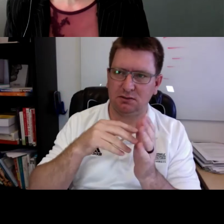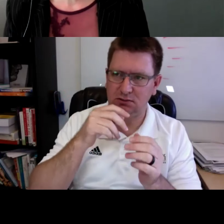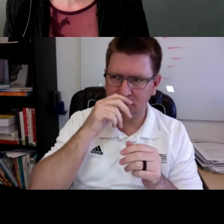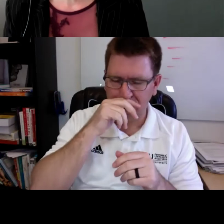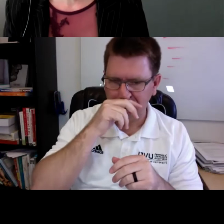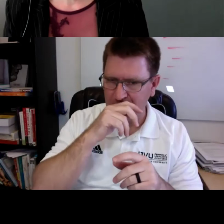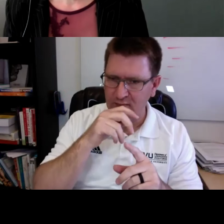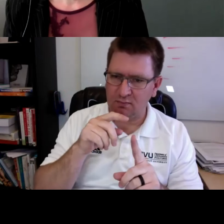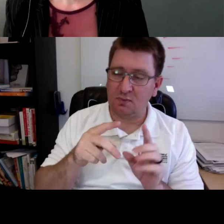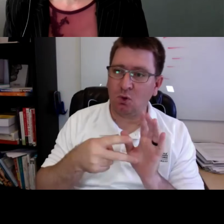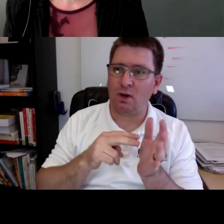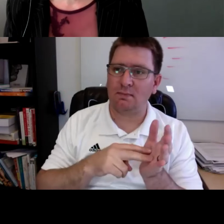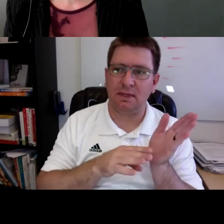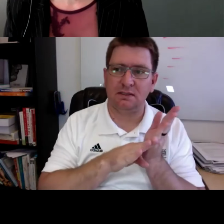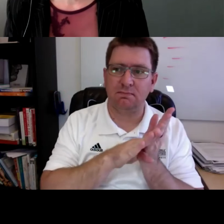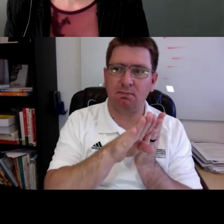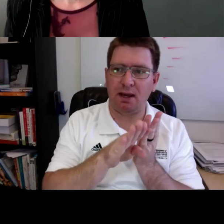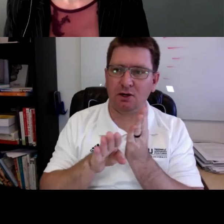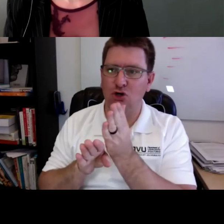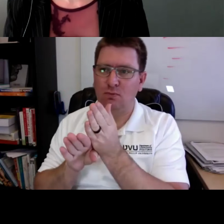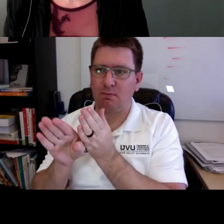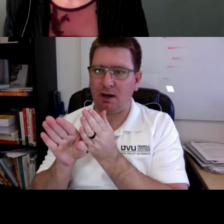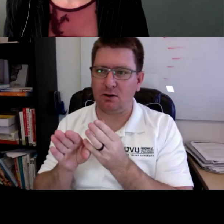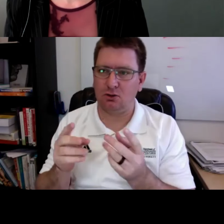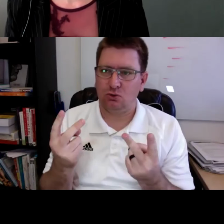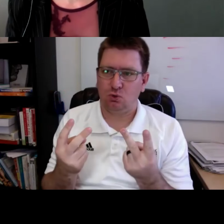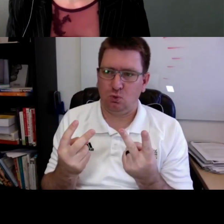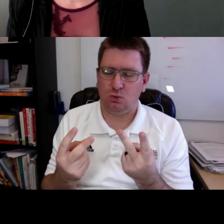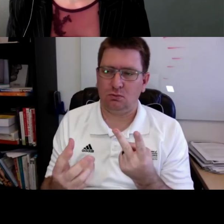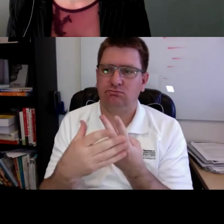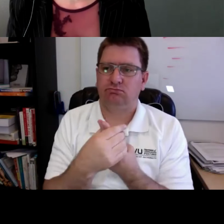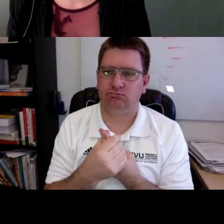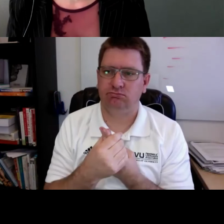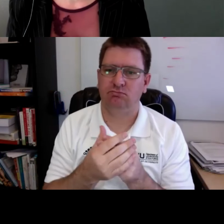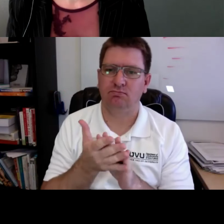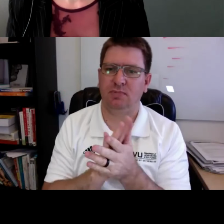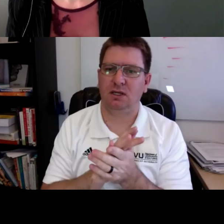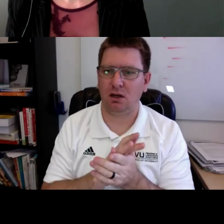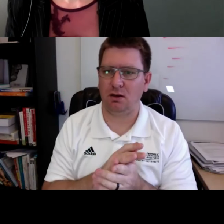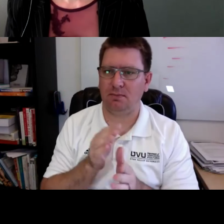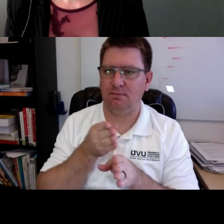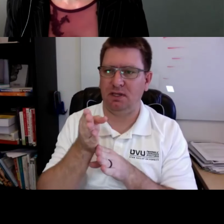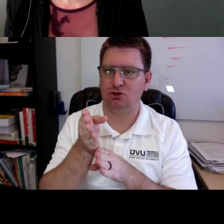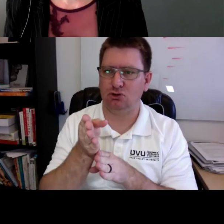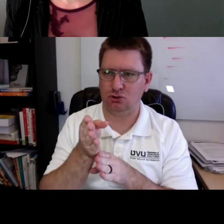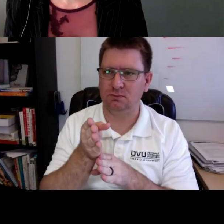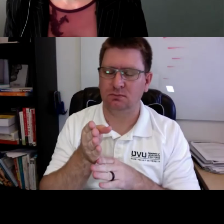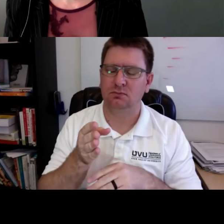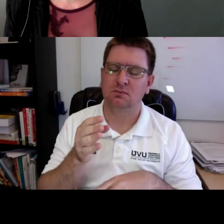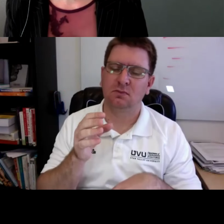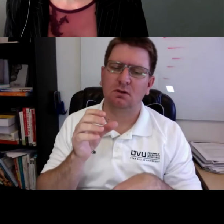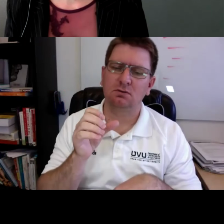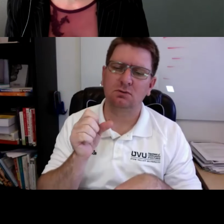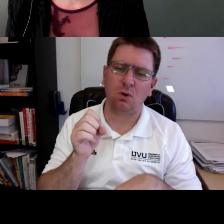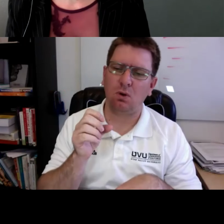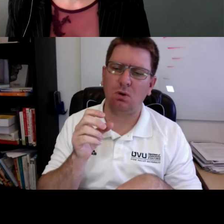Integrated Studies. Integrated Studies. And that means that you've got 2 minors that combine to